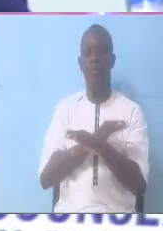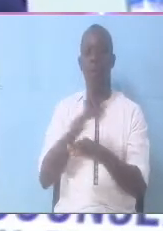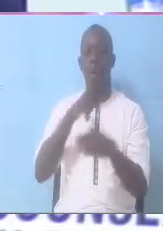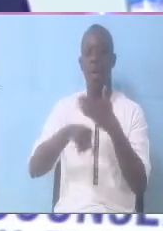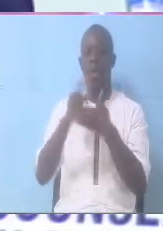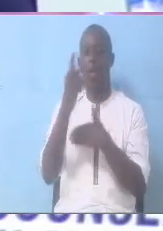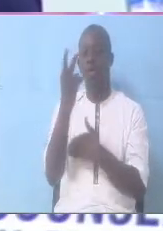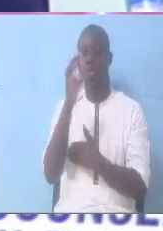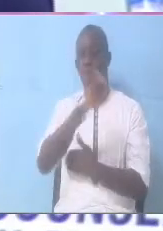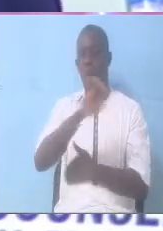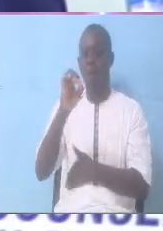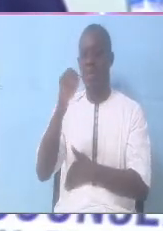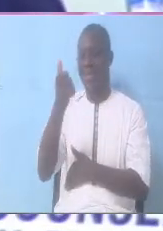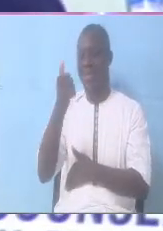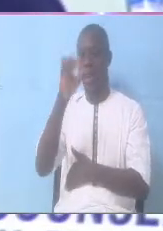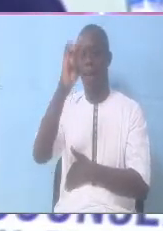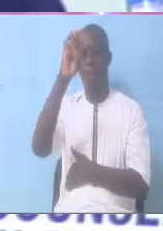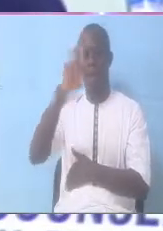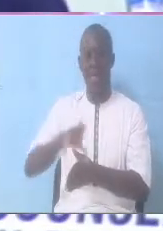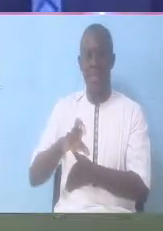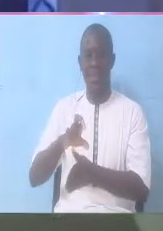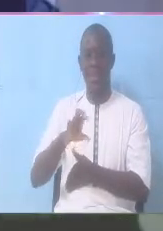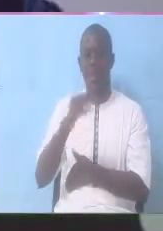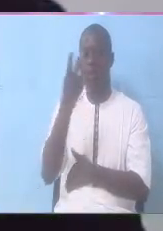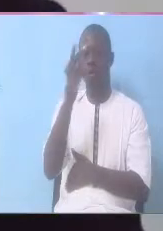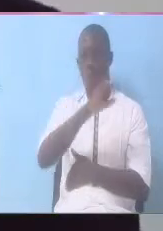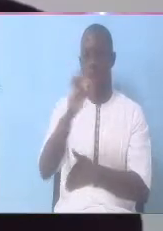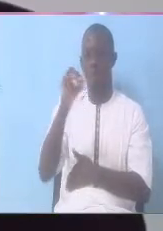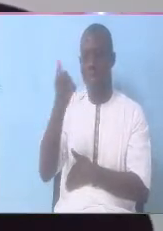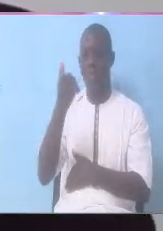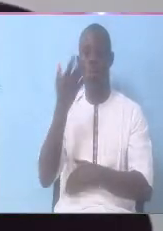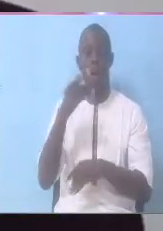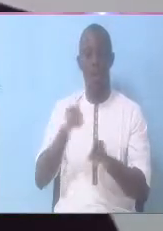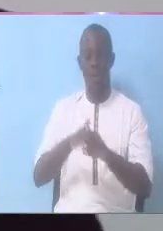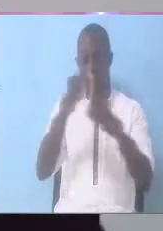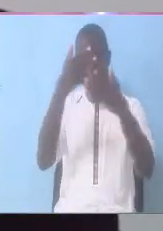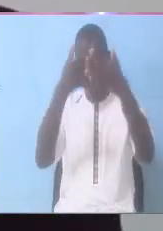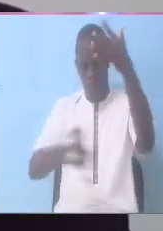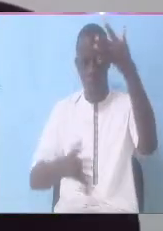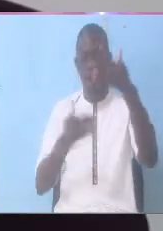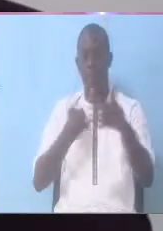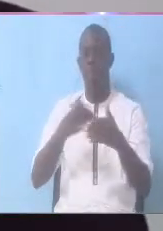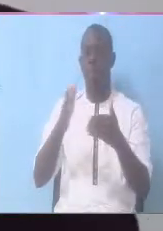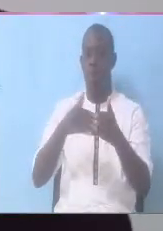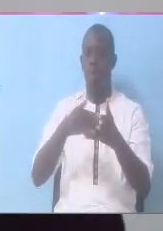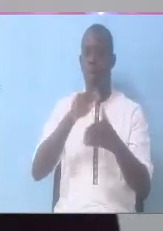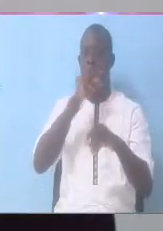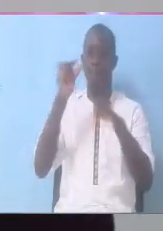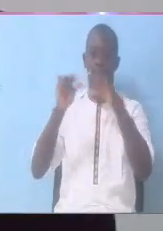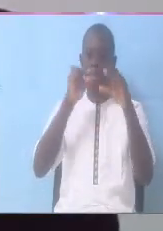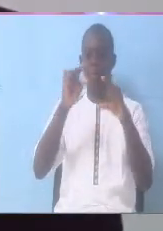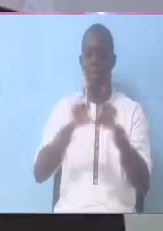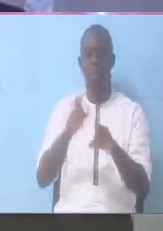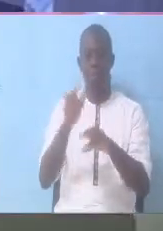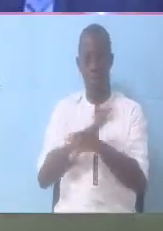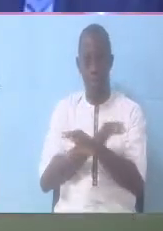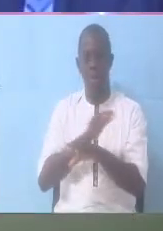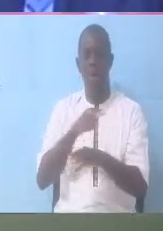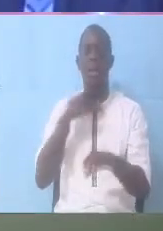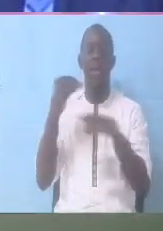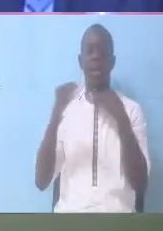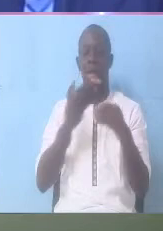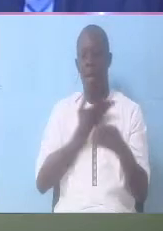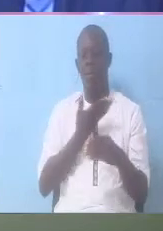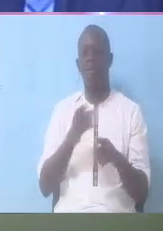2006, March 2006. March karo kono biri enyi mol fa enyi mol men tol fo dem ya lon ko Daba Marena wole nyatam ko ya. Sir,